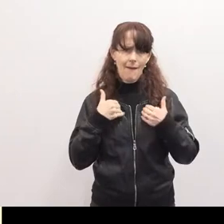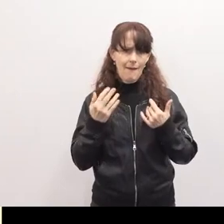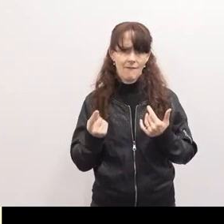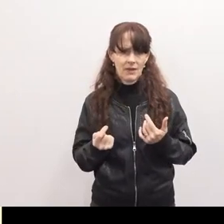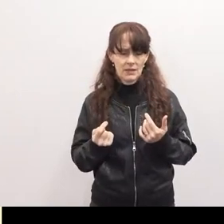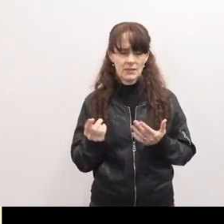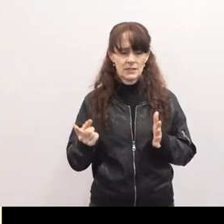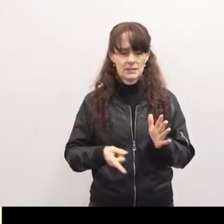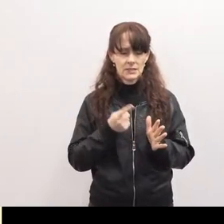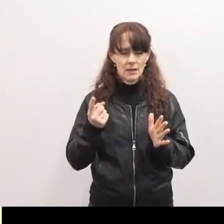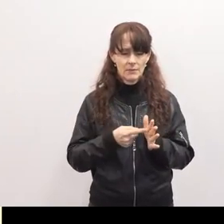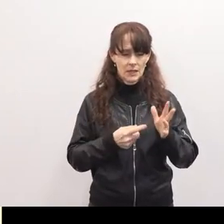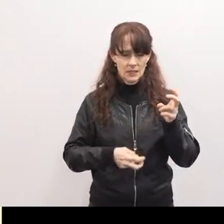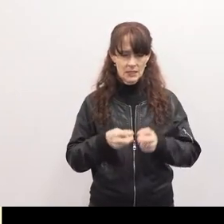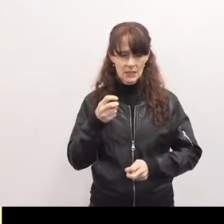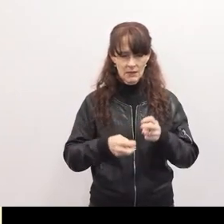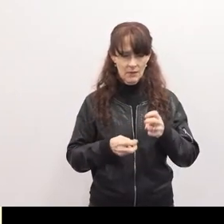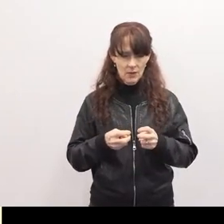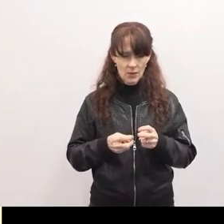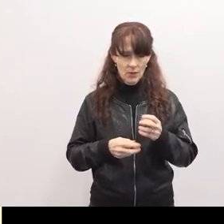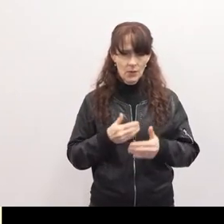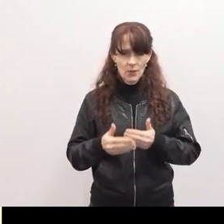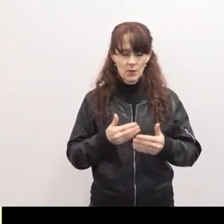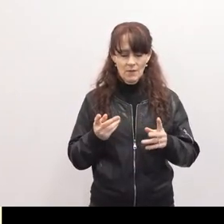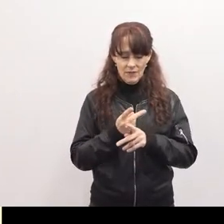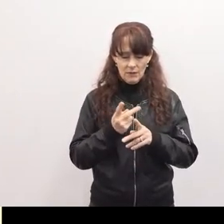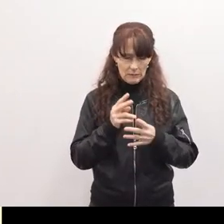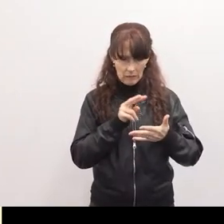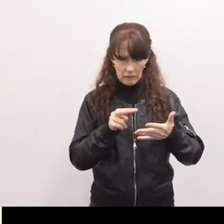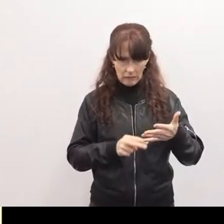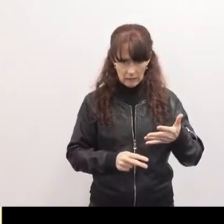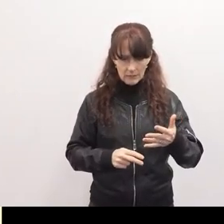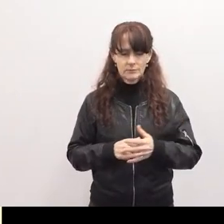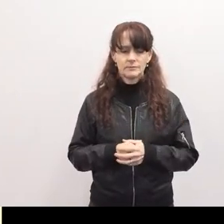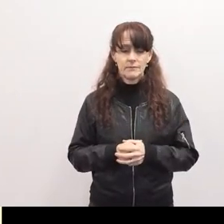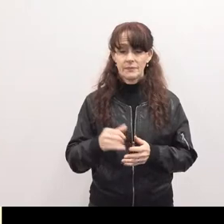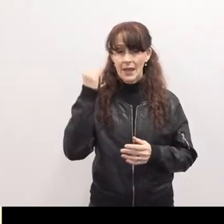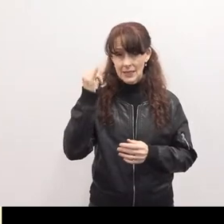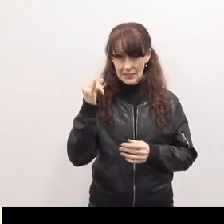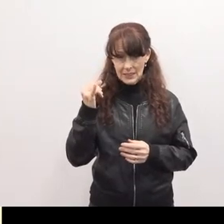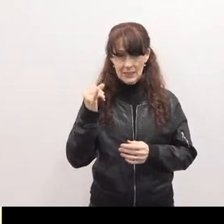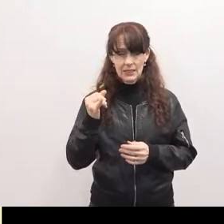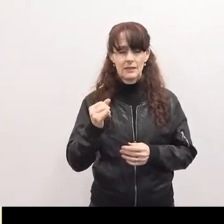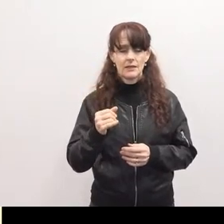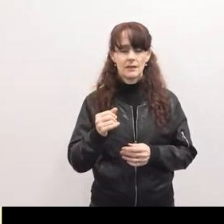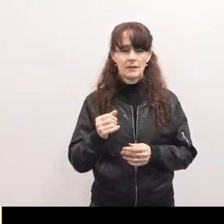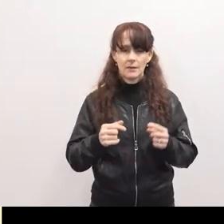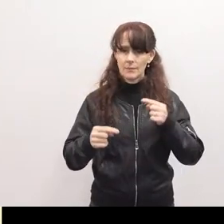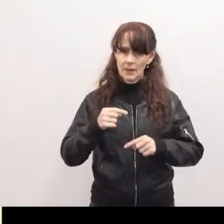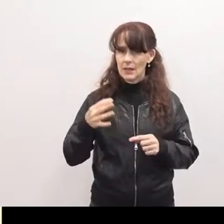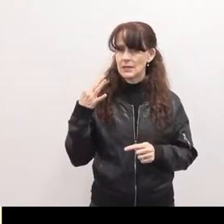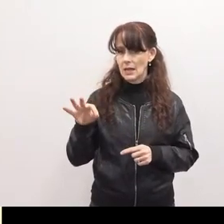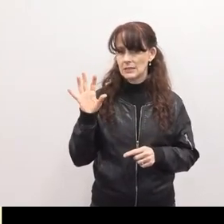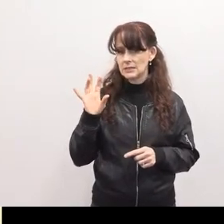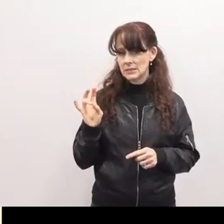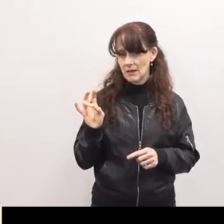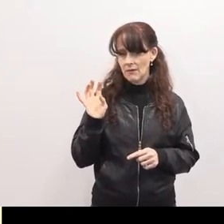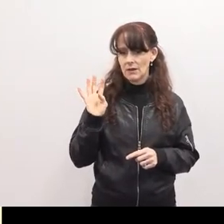it is sometimes difficult to kind of go through and figure out. The idea behind this was, again, we go back to